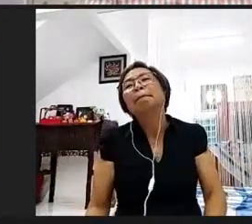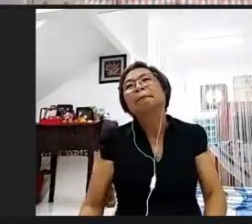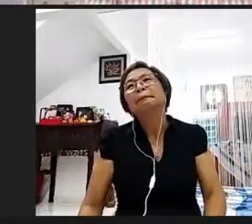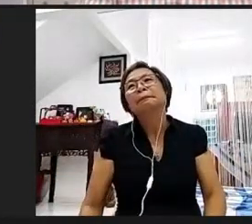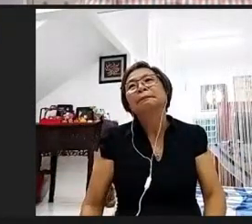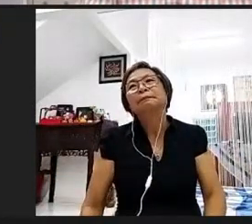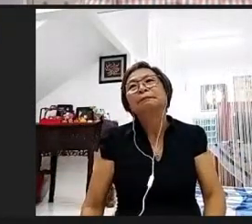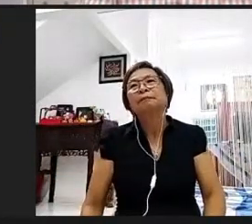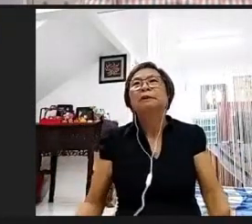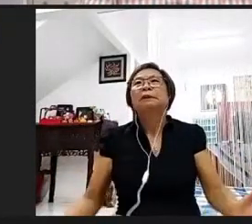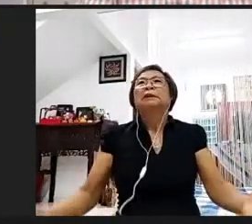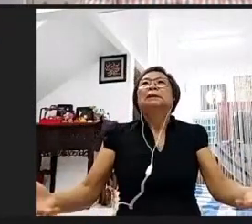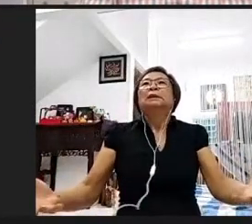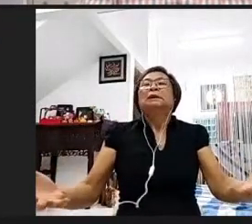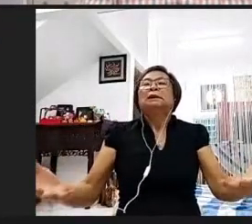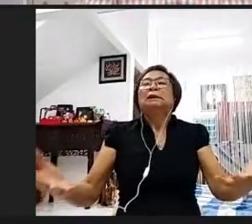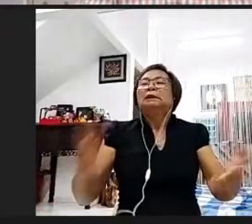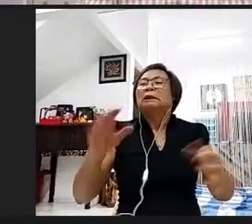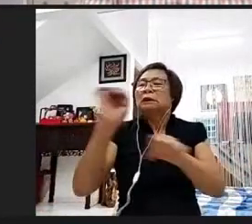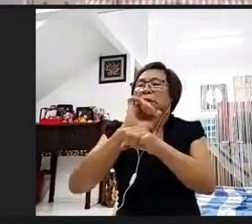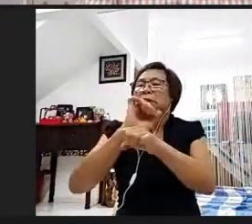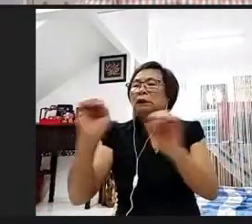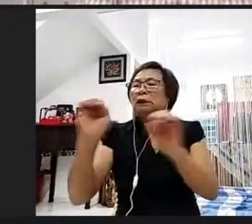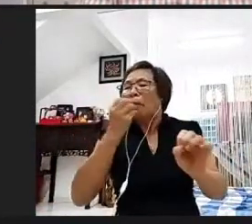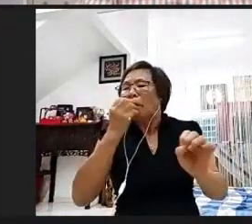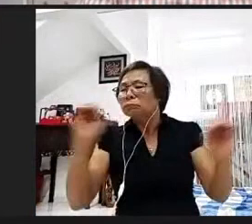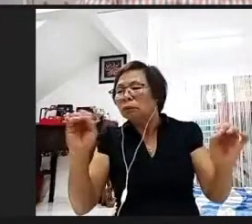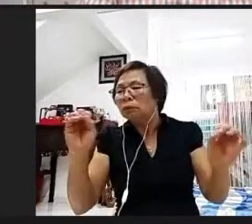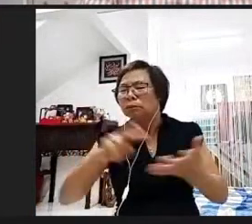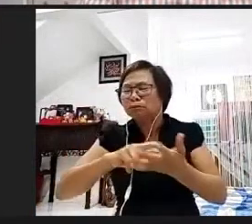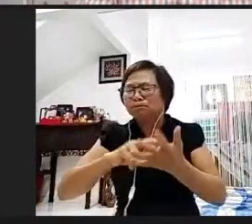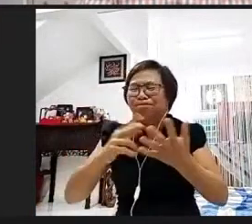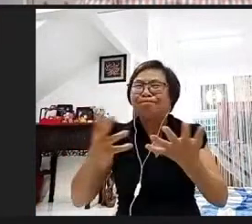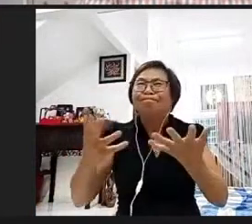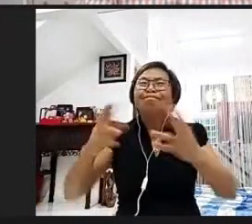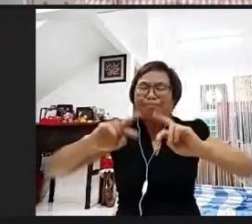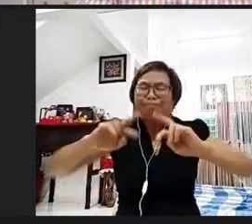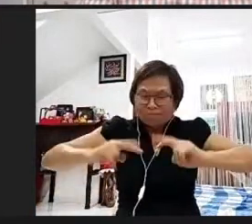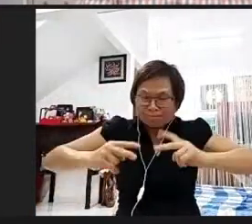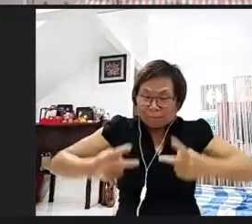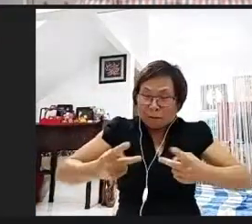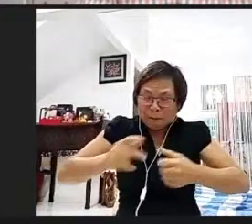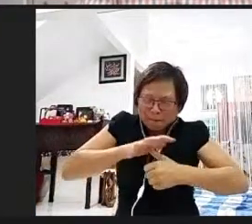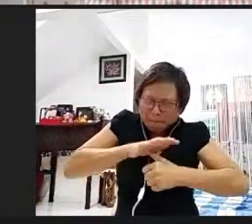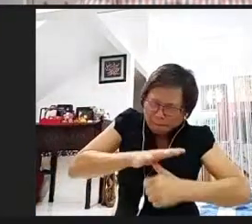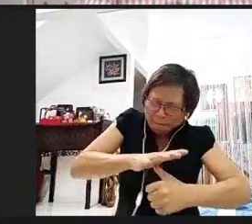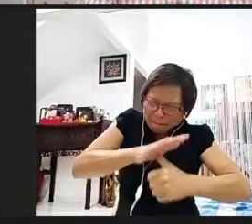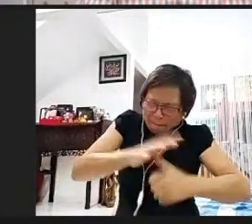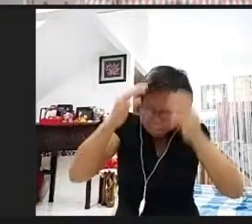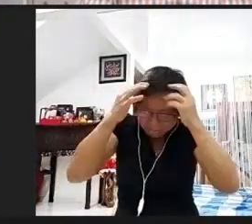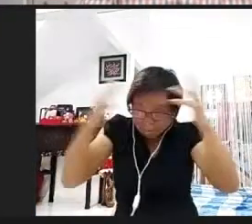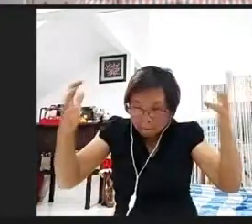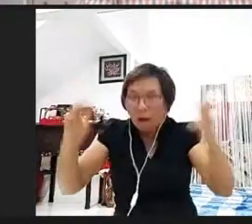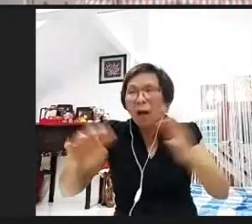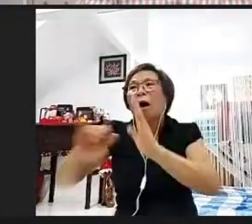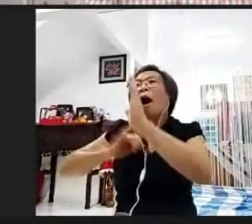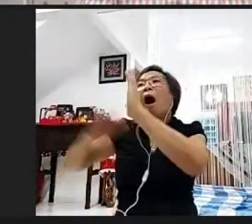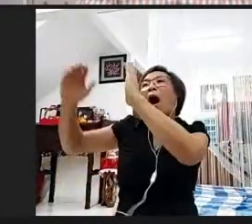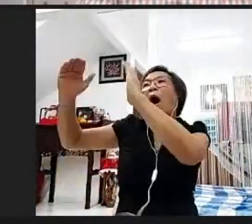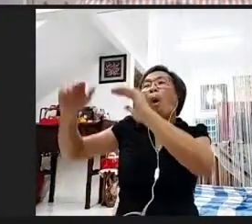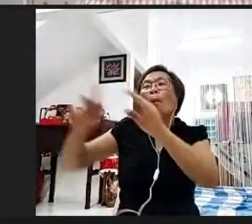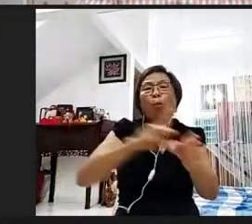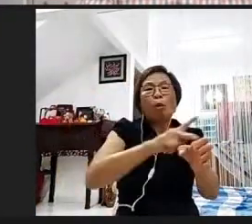brought us great distress. These issues, I hope, our professionals on the panel